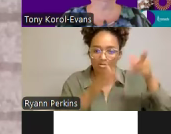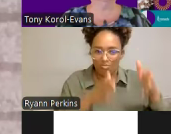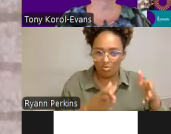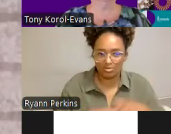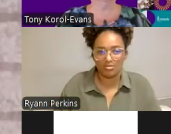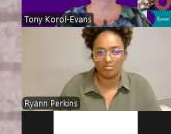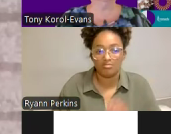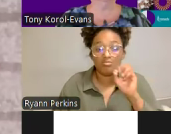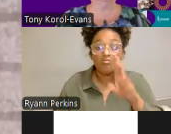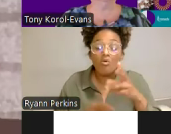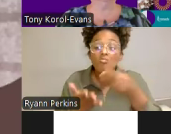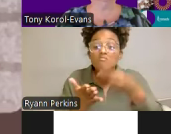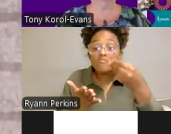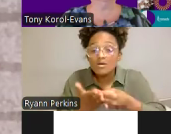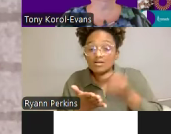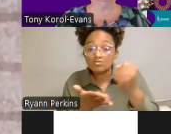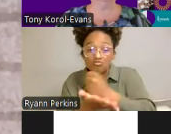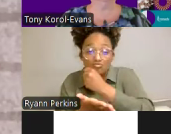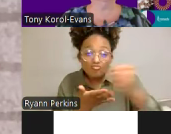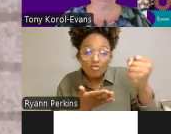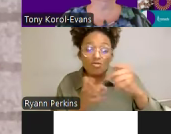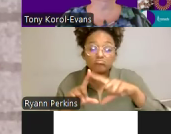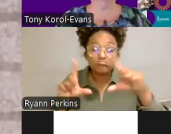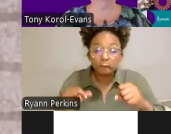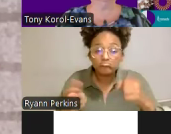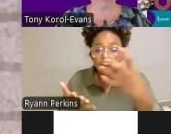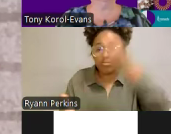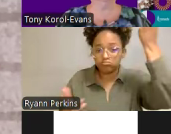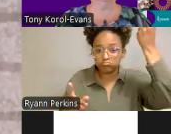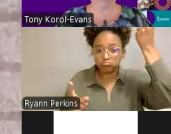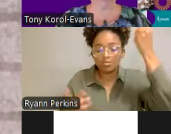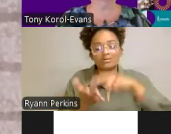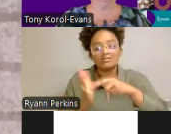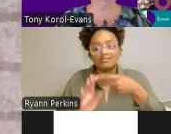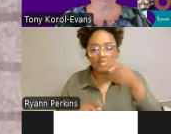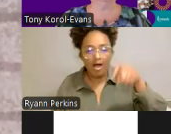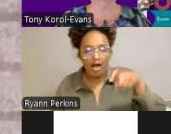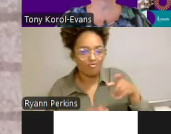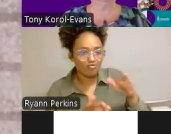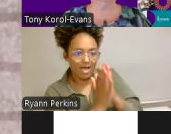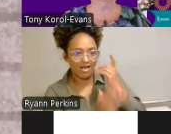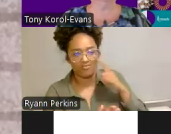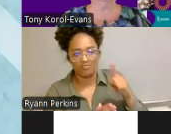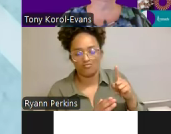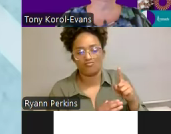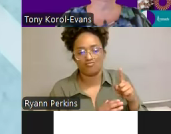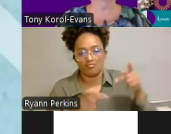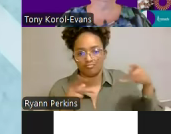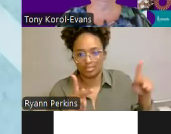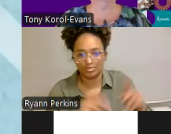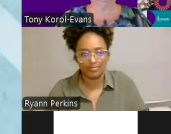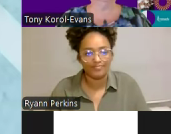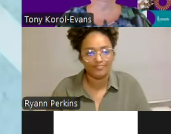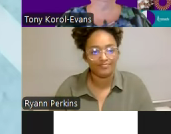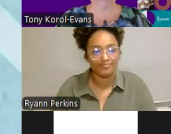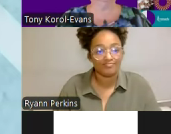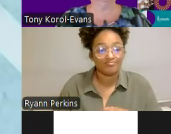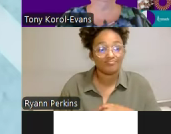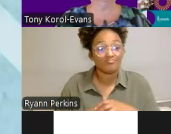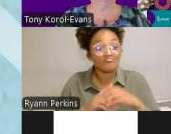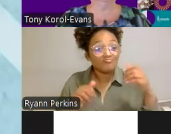of abuse is known as stalking and harassment. Stalking or harassing someone may include spying on them or following